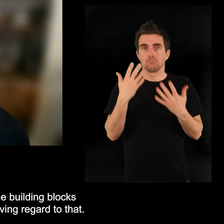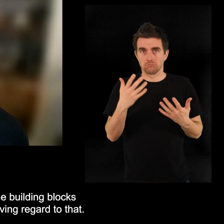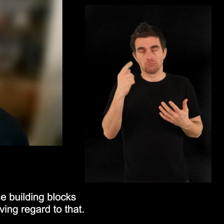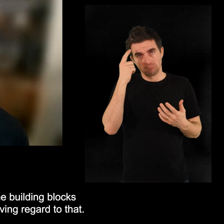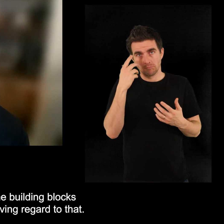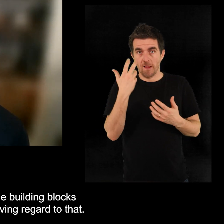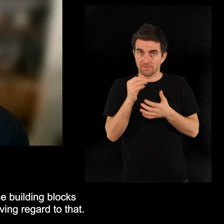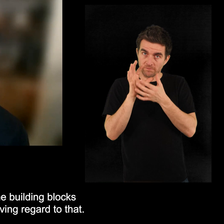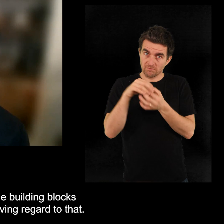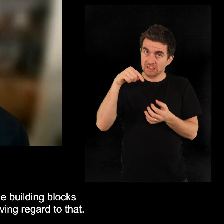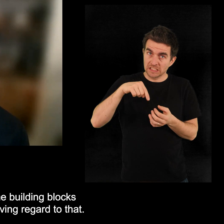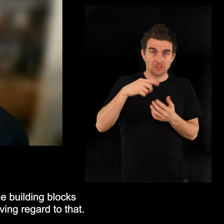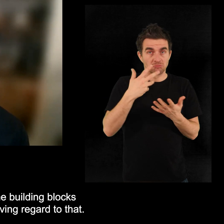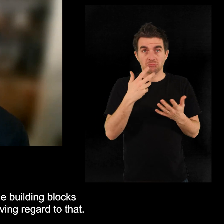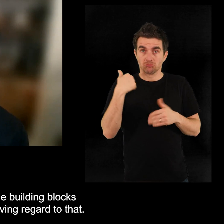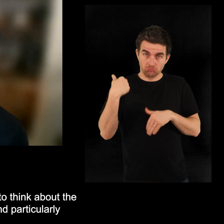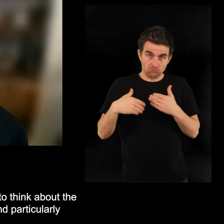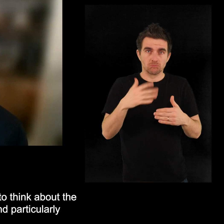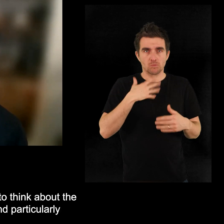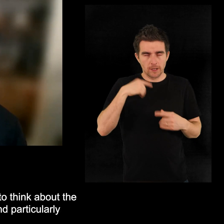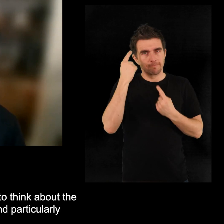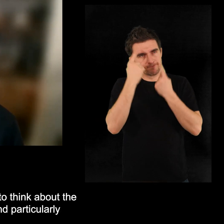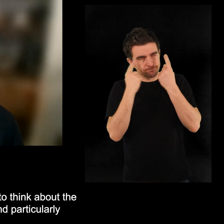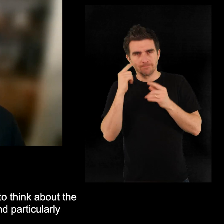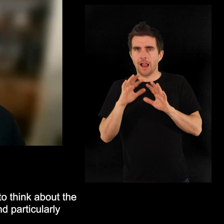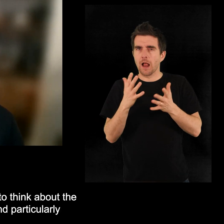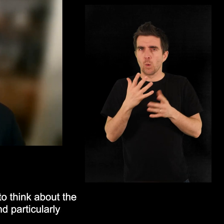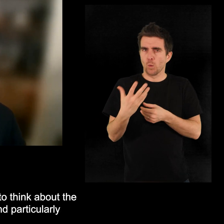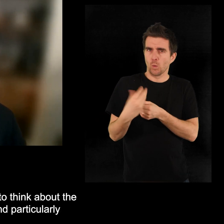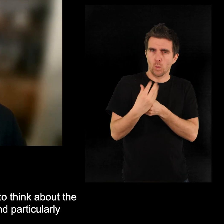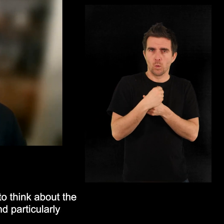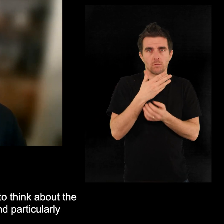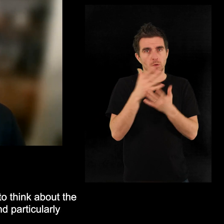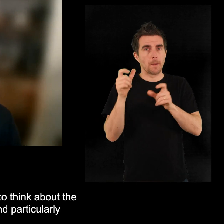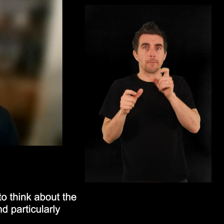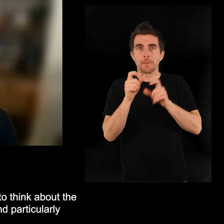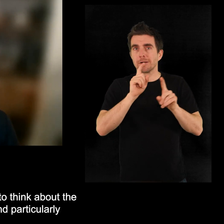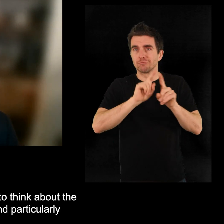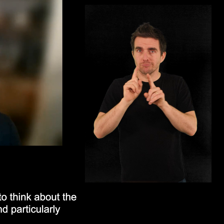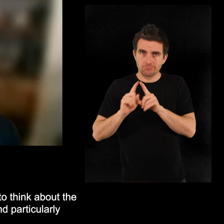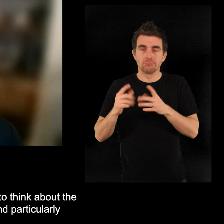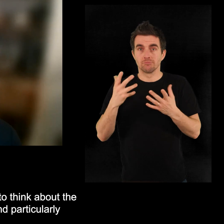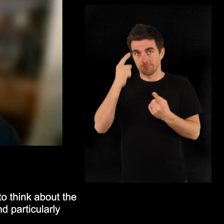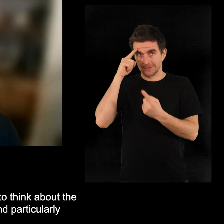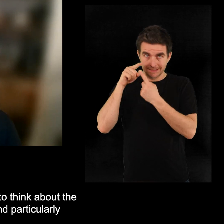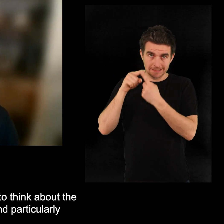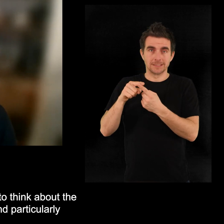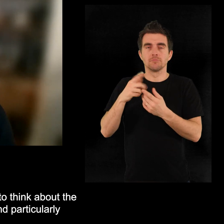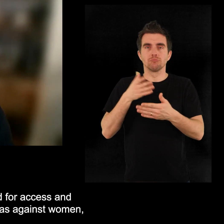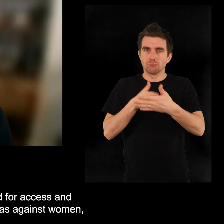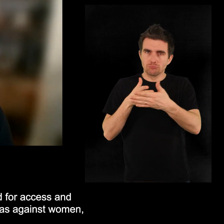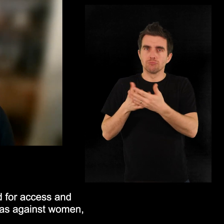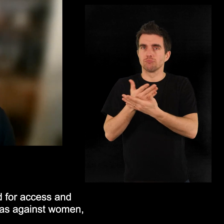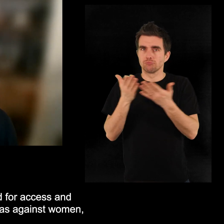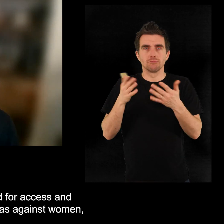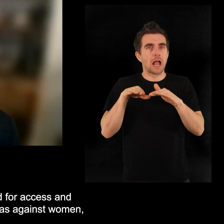your DPO and having regard to that. And in doing that, you need to think about the participation of the people, and particularly